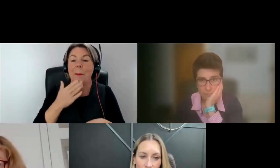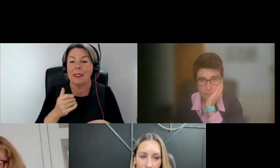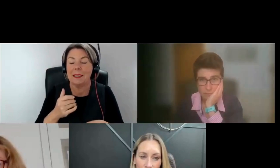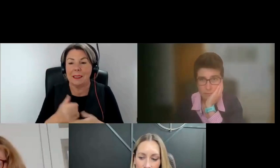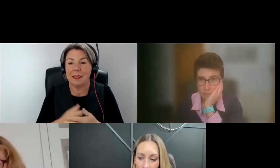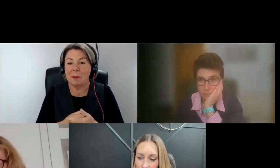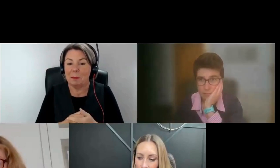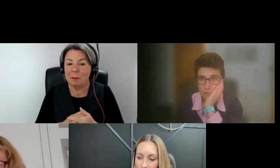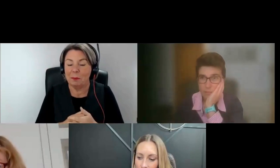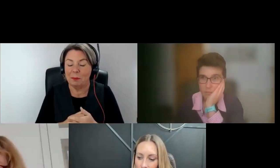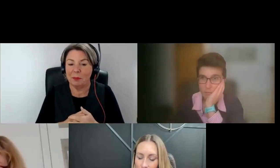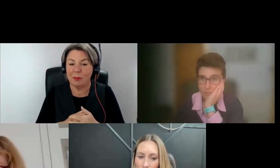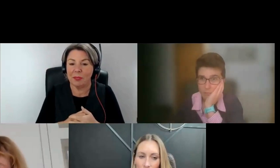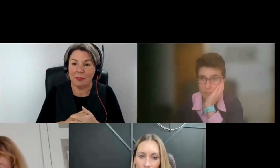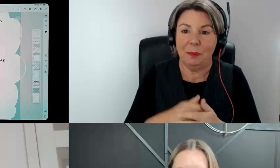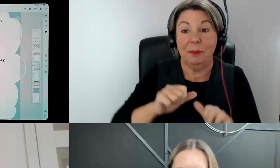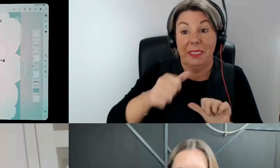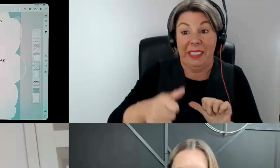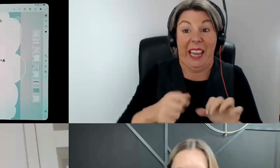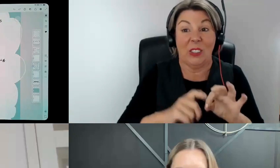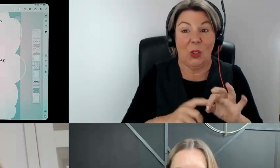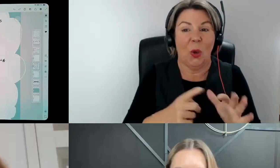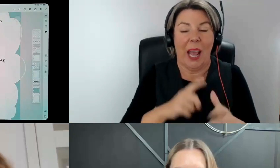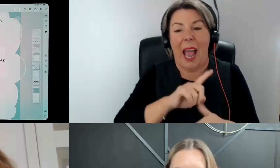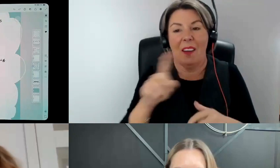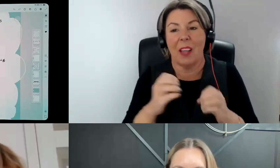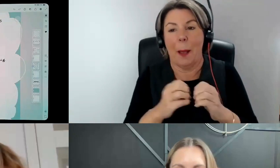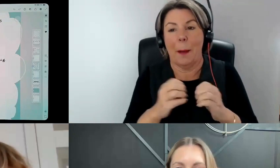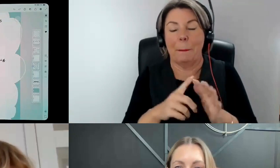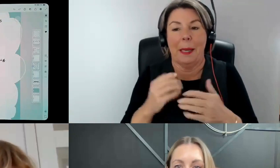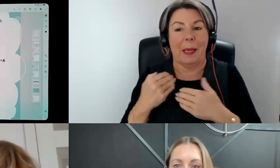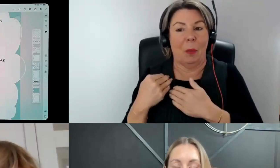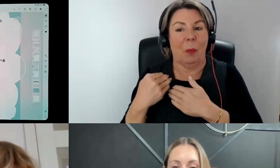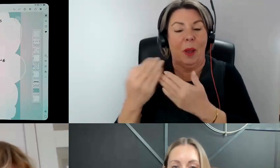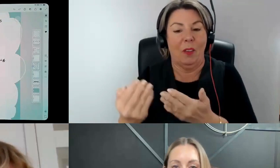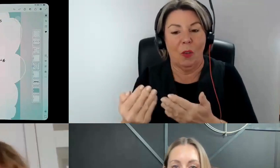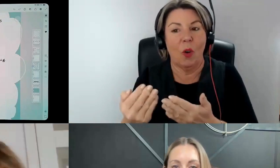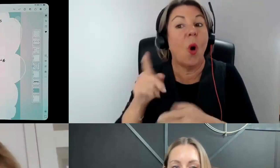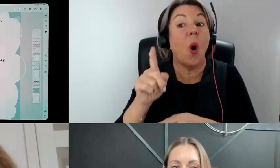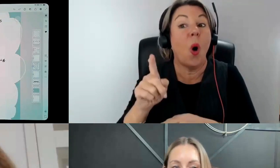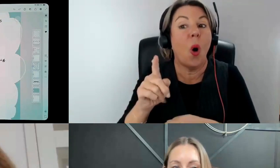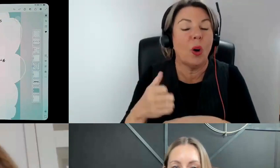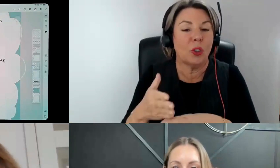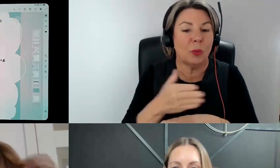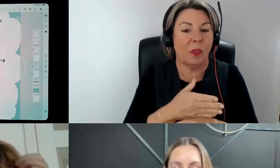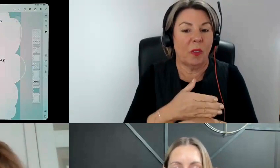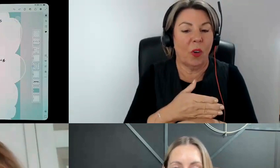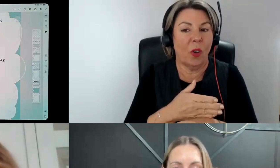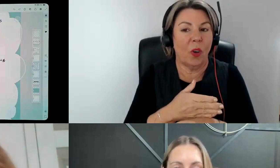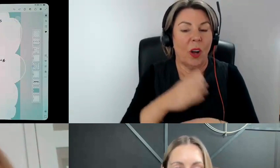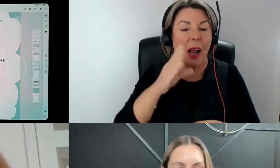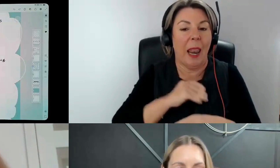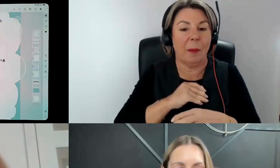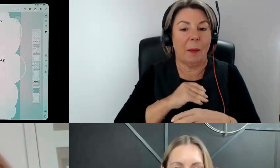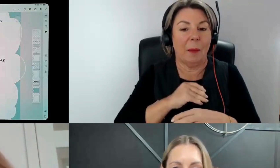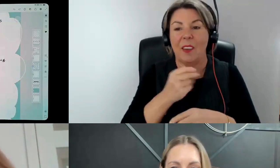go into the Q&A. Becky, over to you. Oh, just before I hand over to you, let me just say a